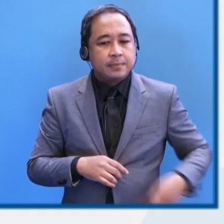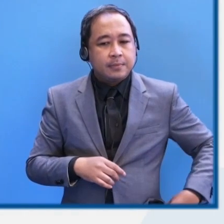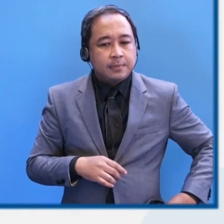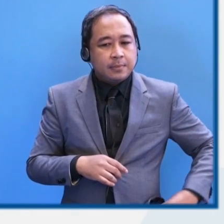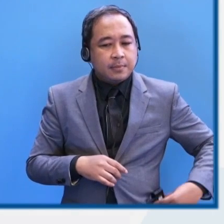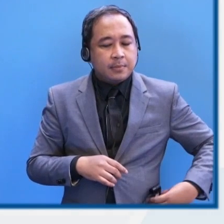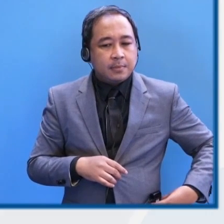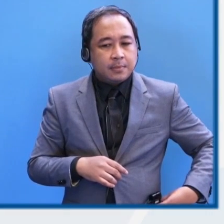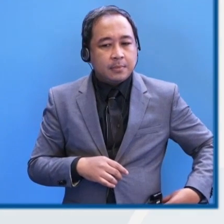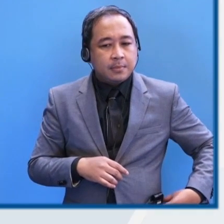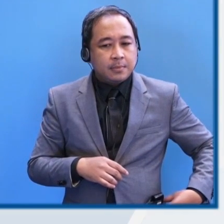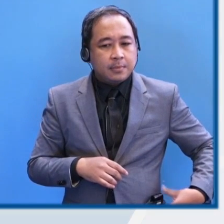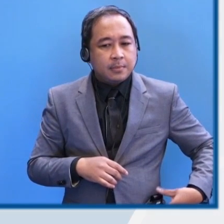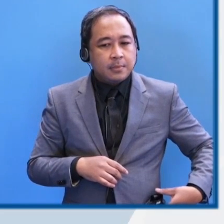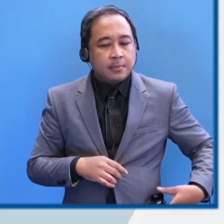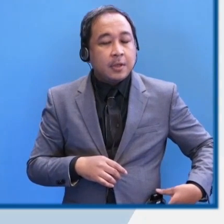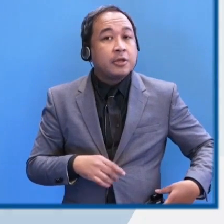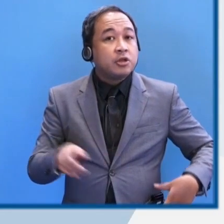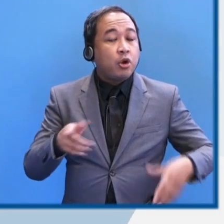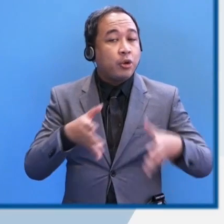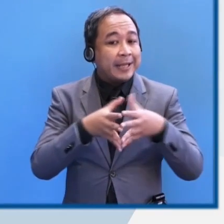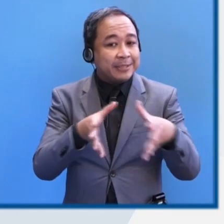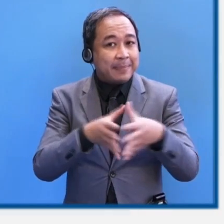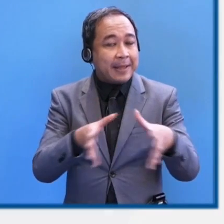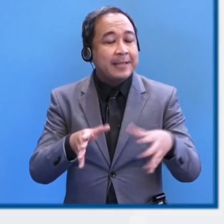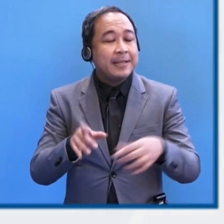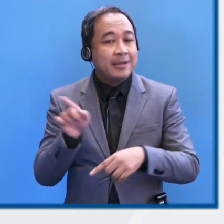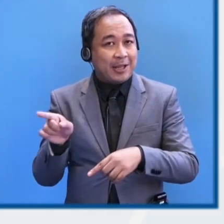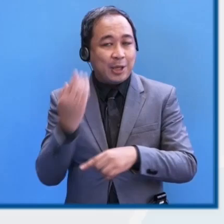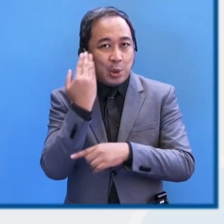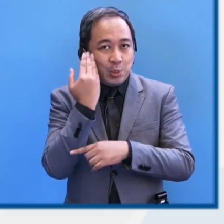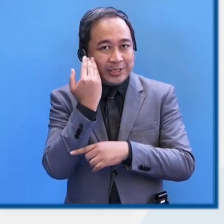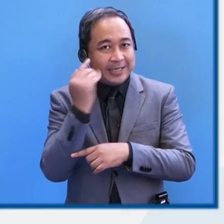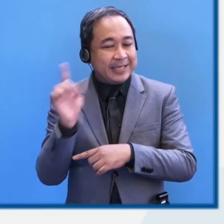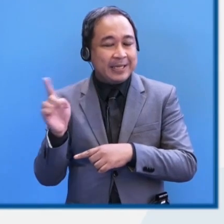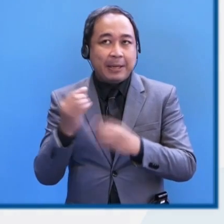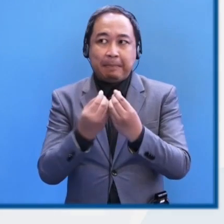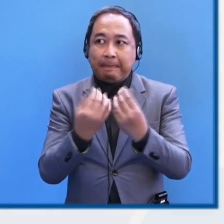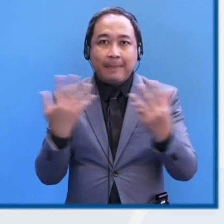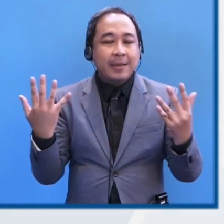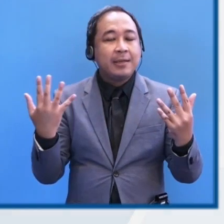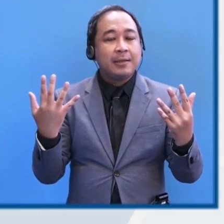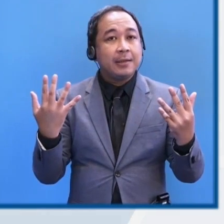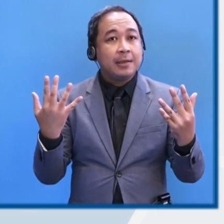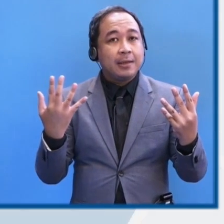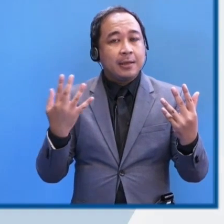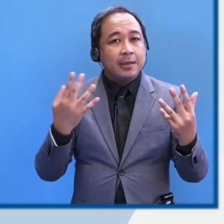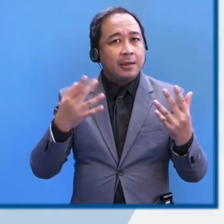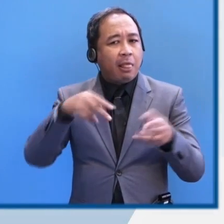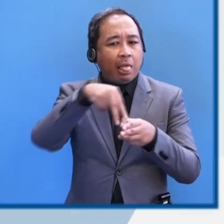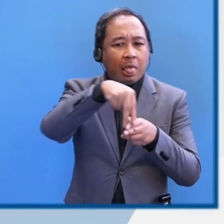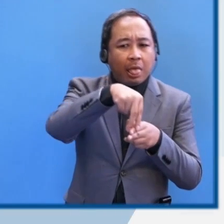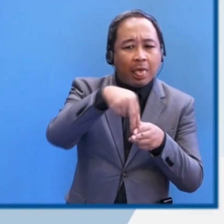what David actually talked about is the multiple risk,